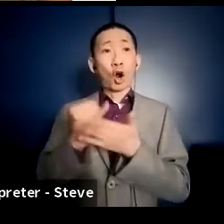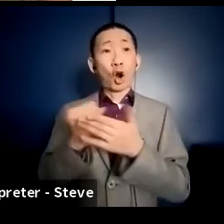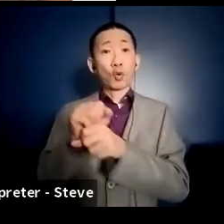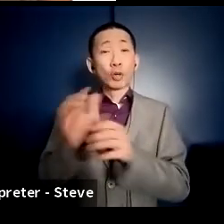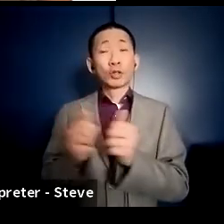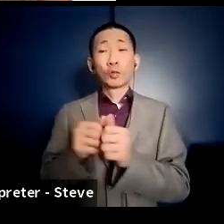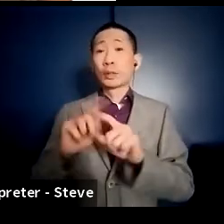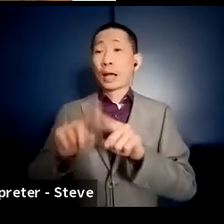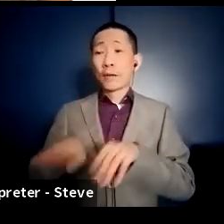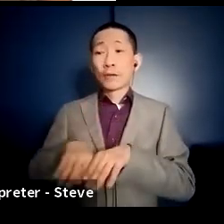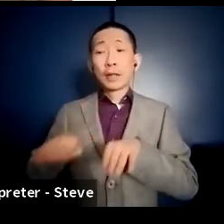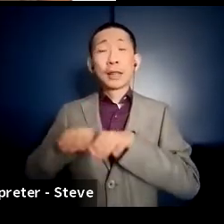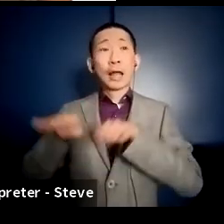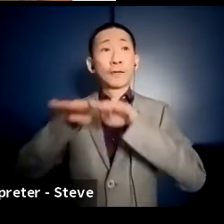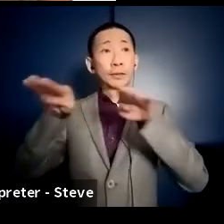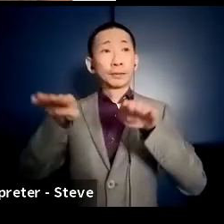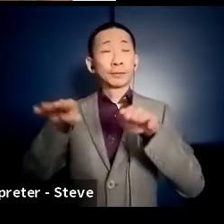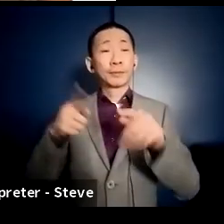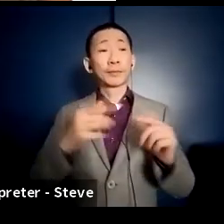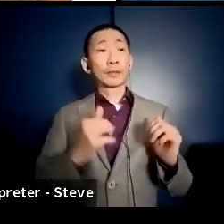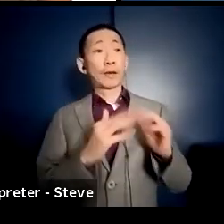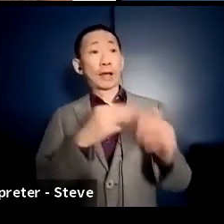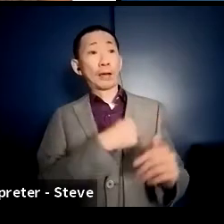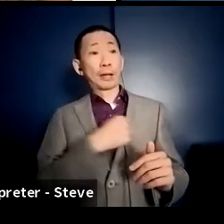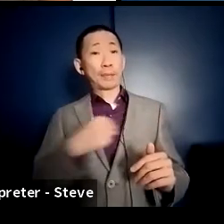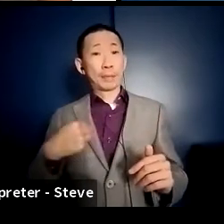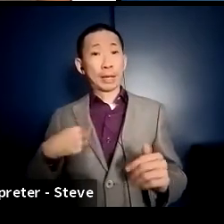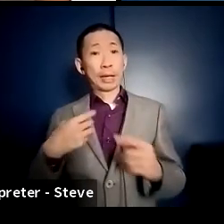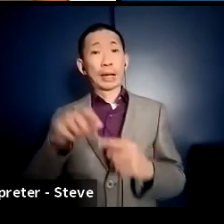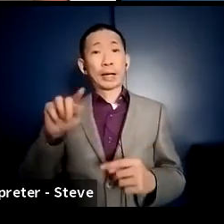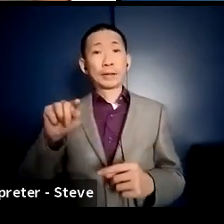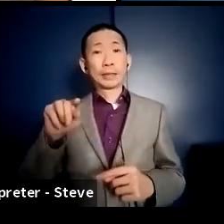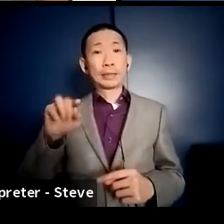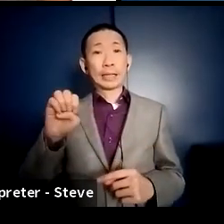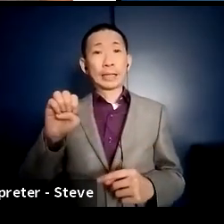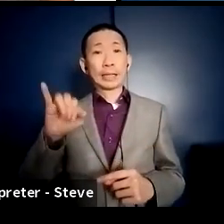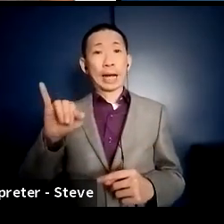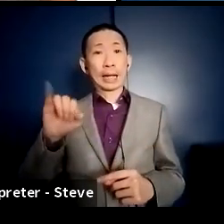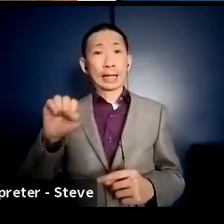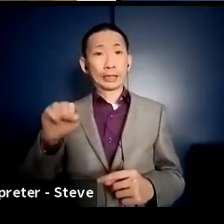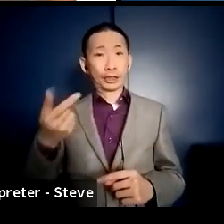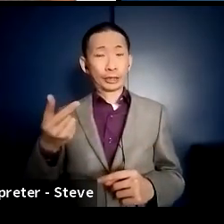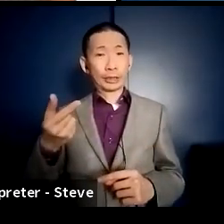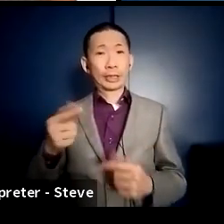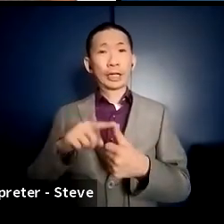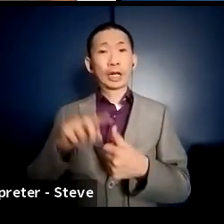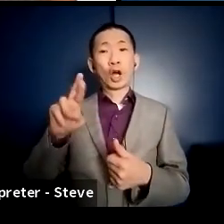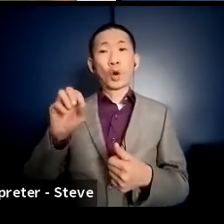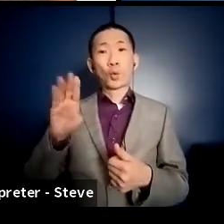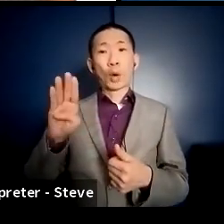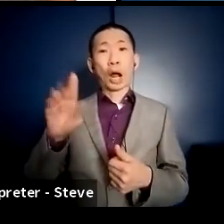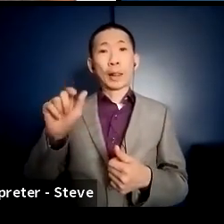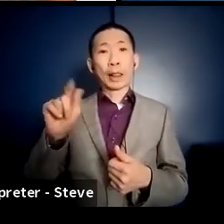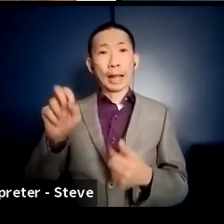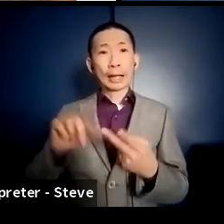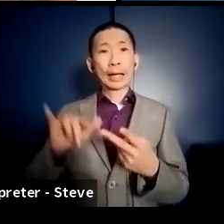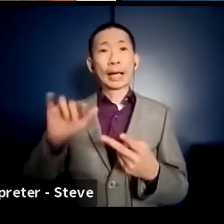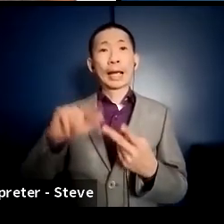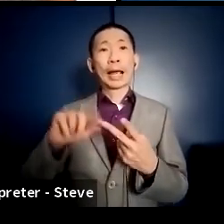level. So the founding members of TISG, in particular, Rob Lackey, Adam